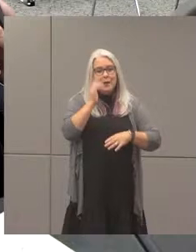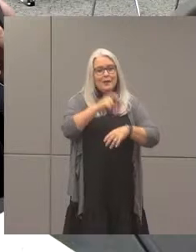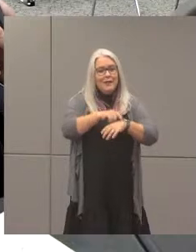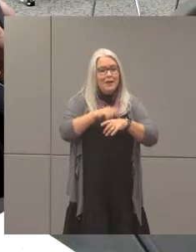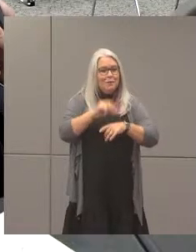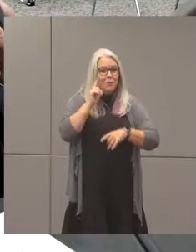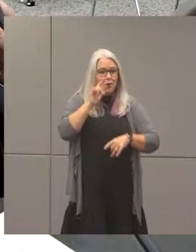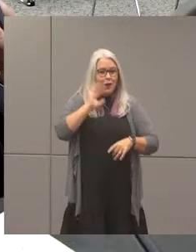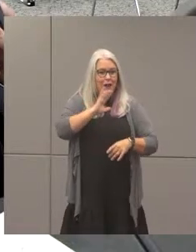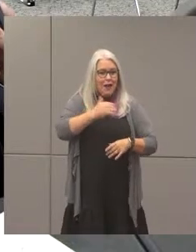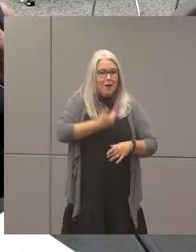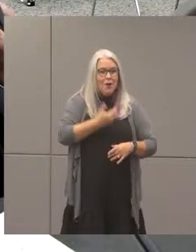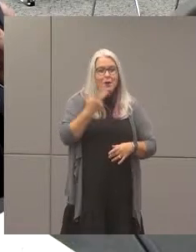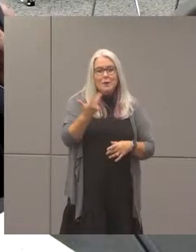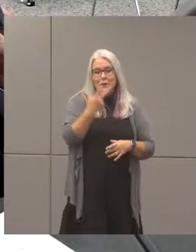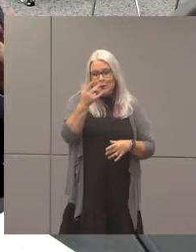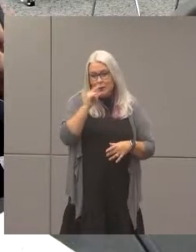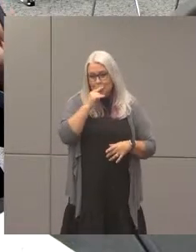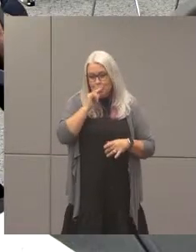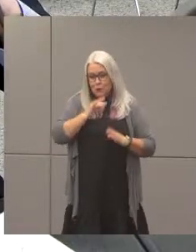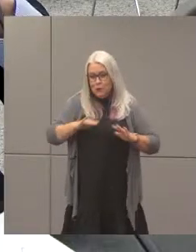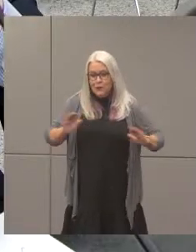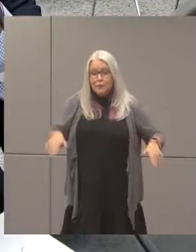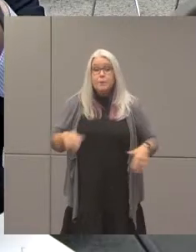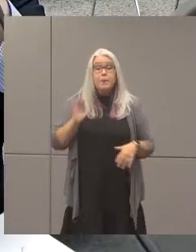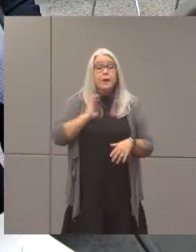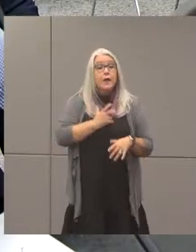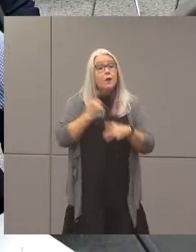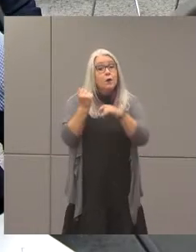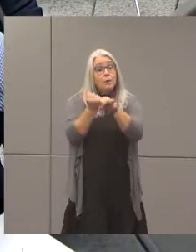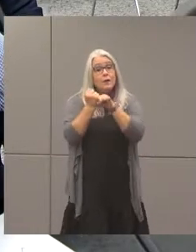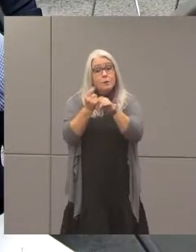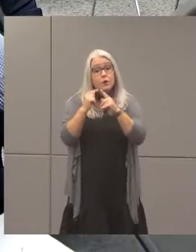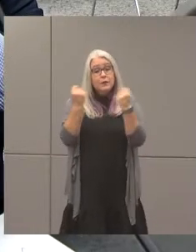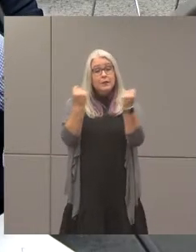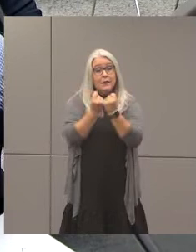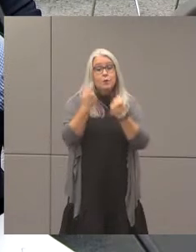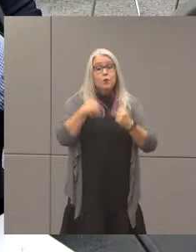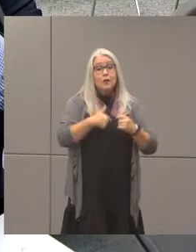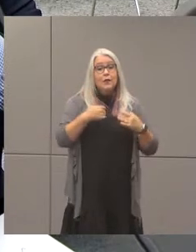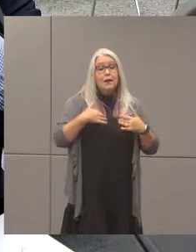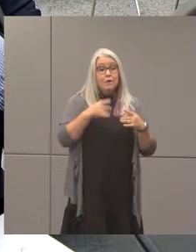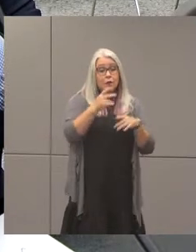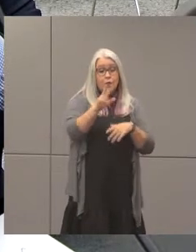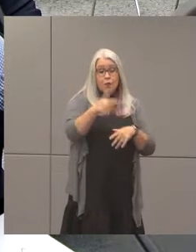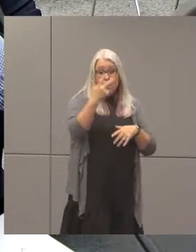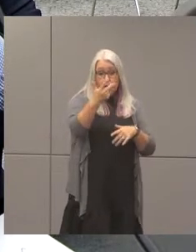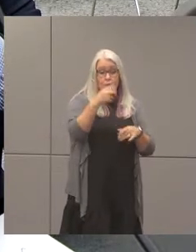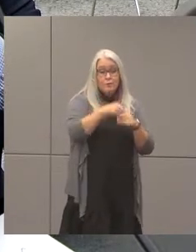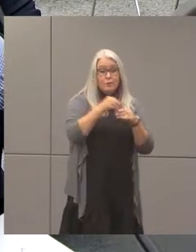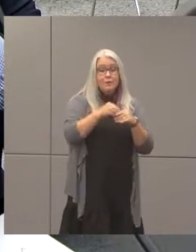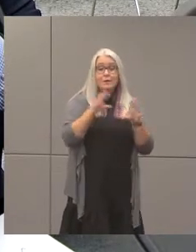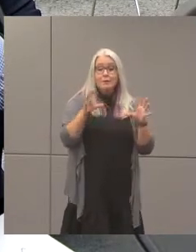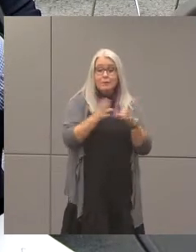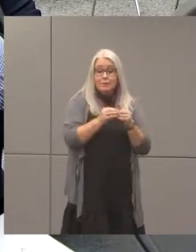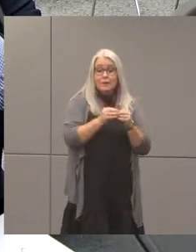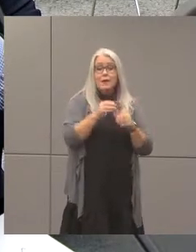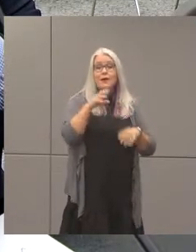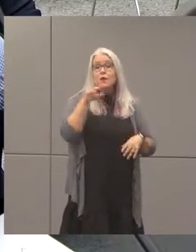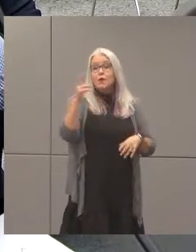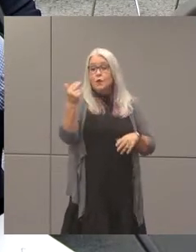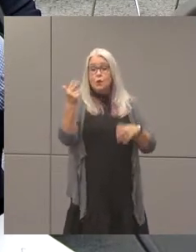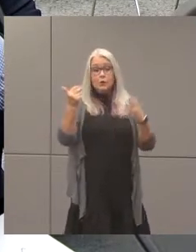kids. So our baseball team, they placed 3rd in the conference. They were 13 and